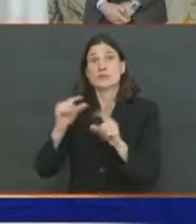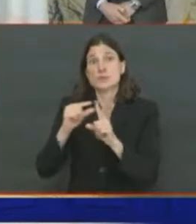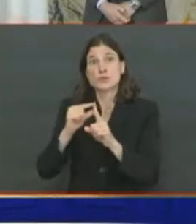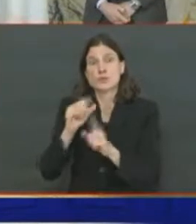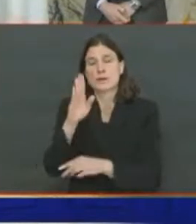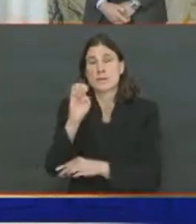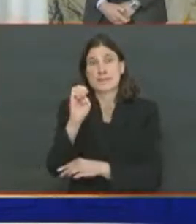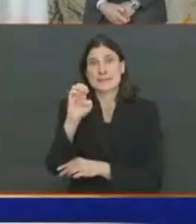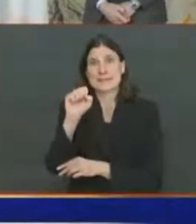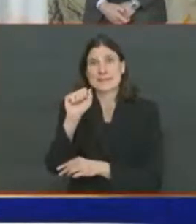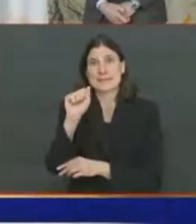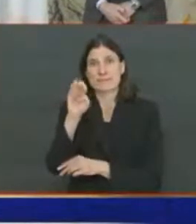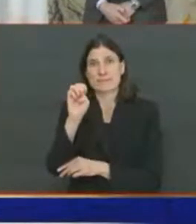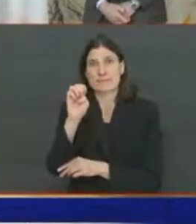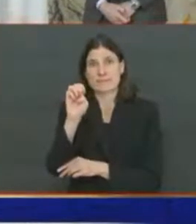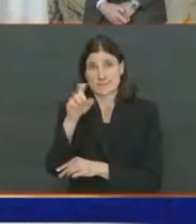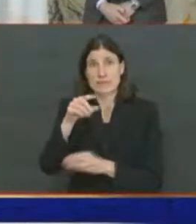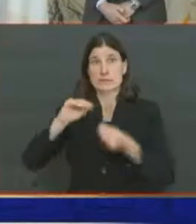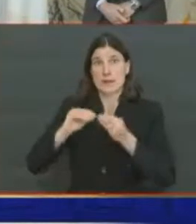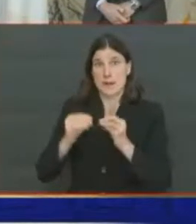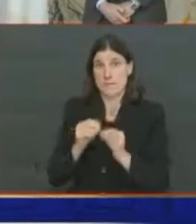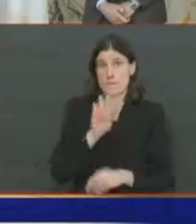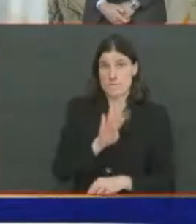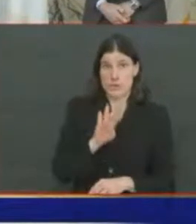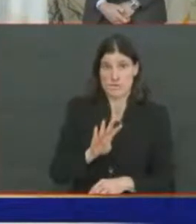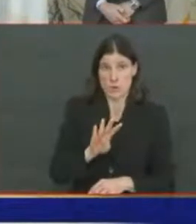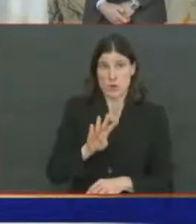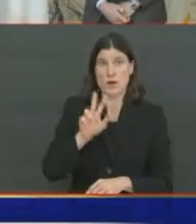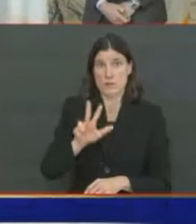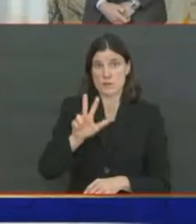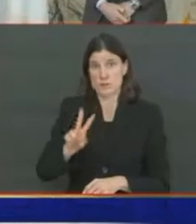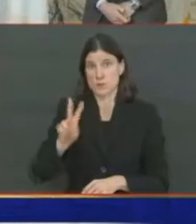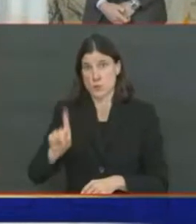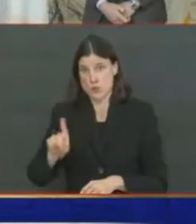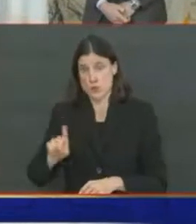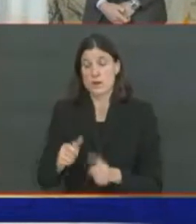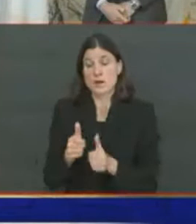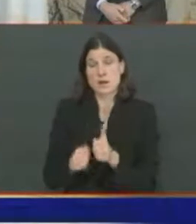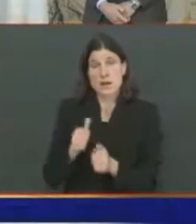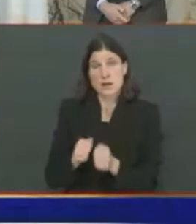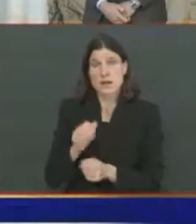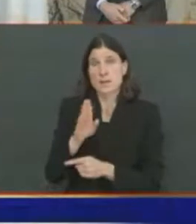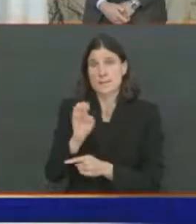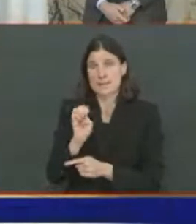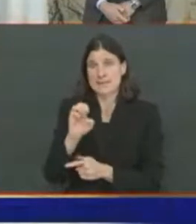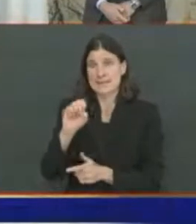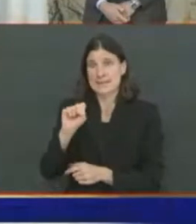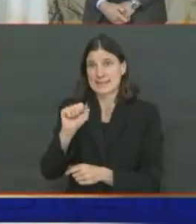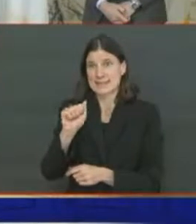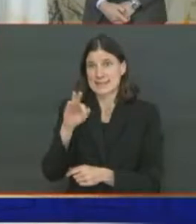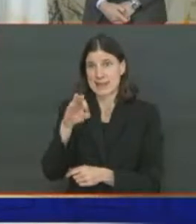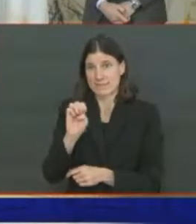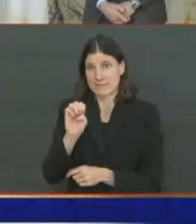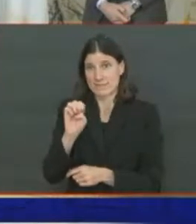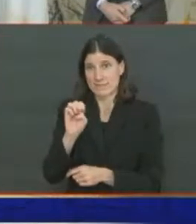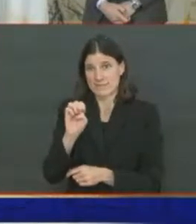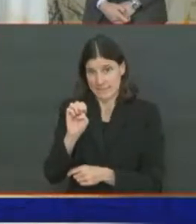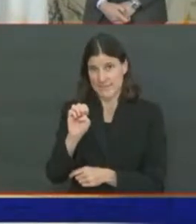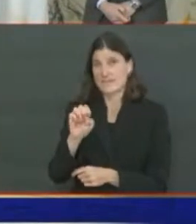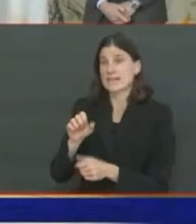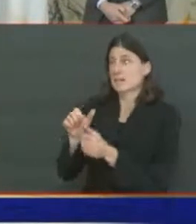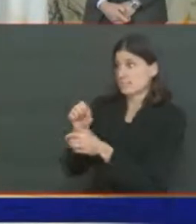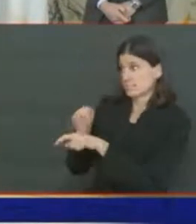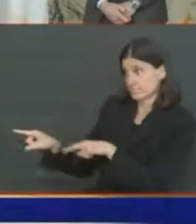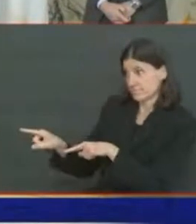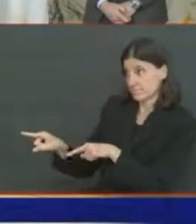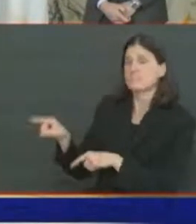44321. I want you to text "Be Safe" to that number. They're going to give you a secure link, and go make a